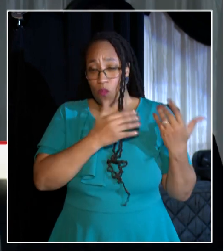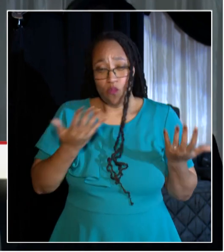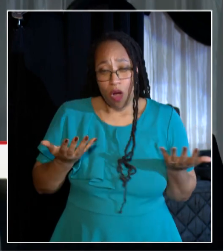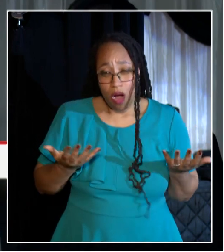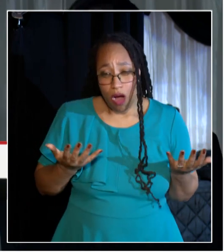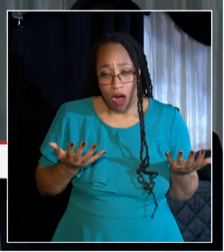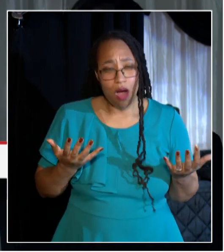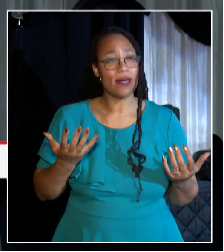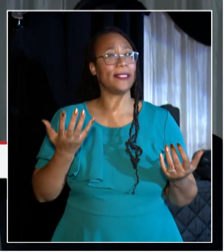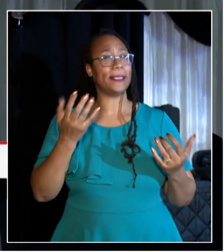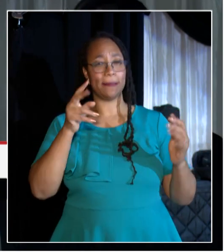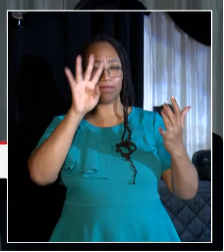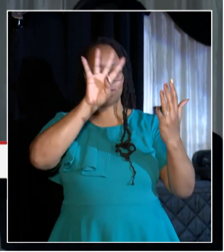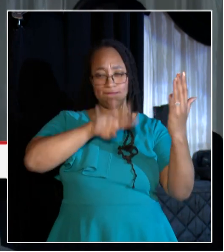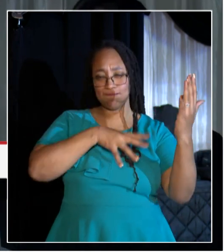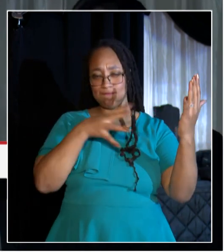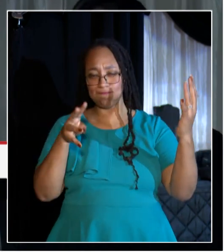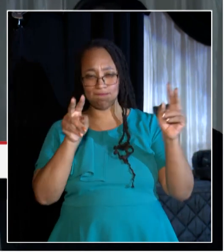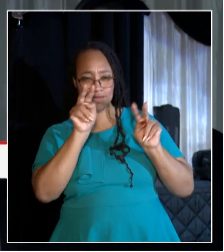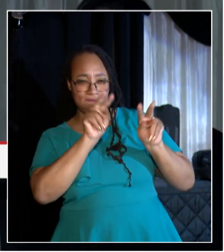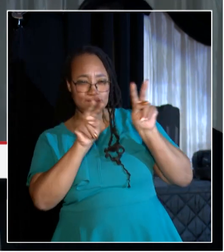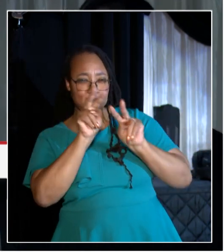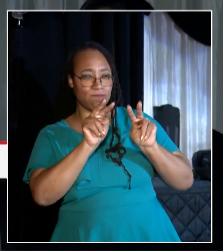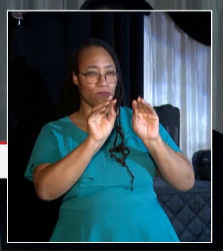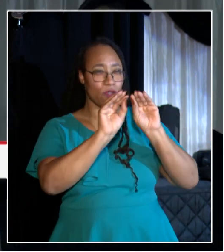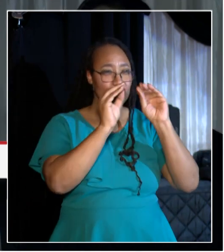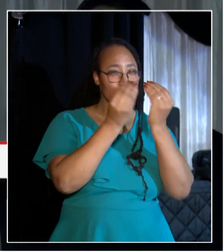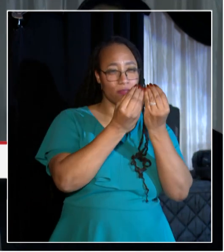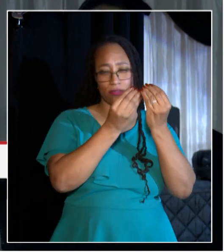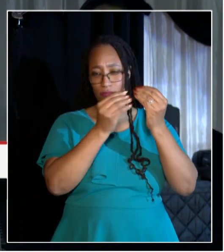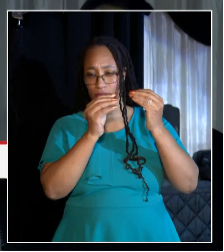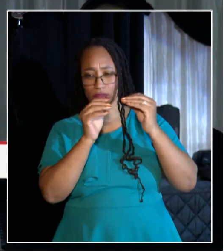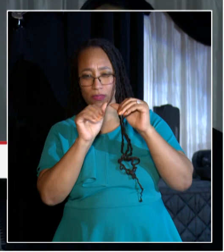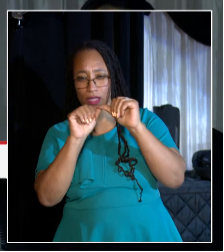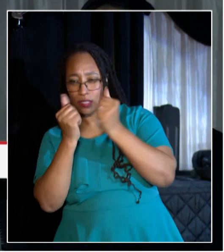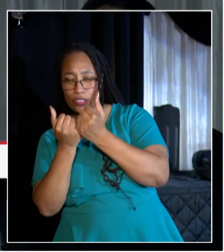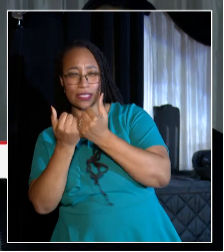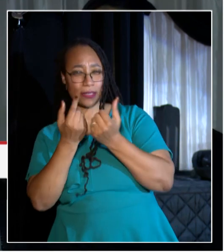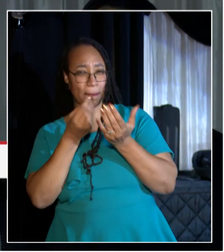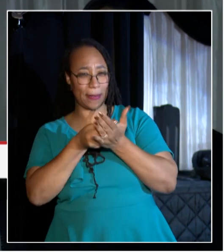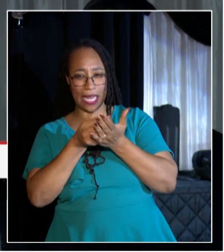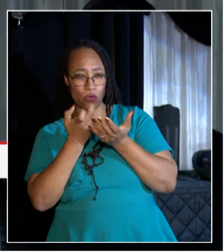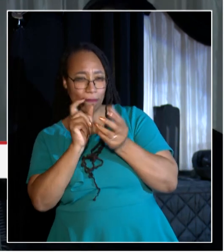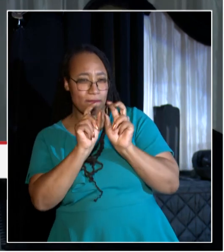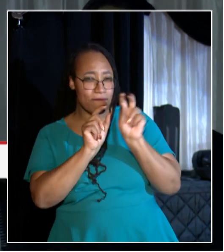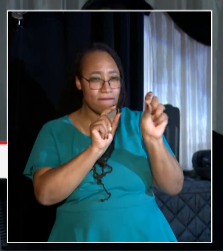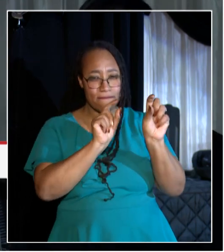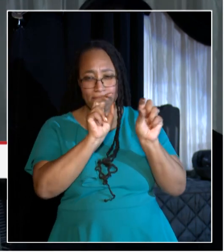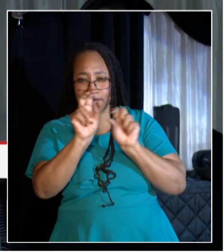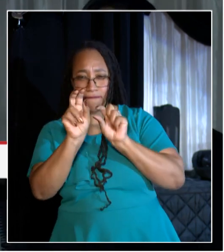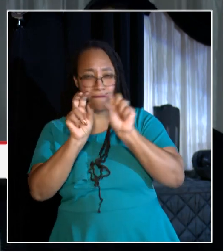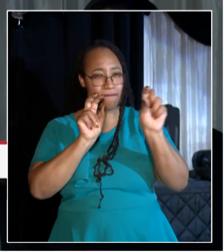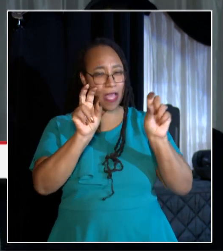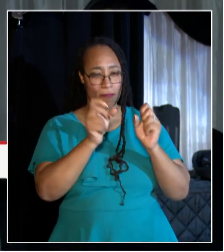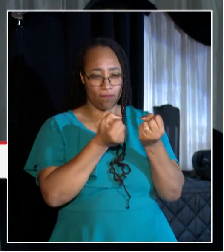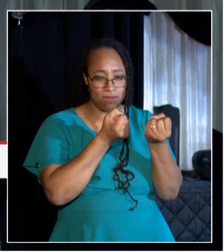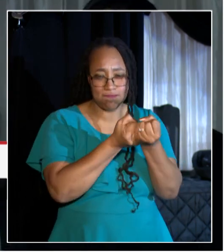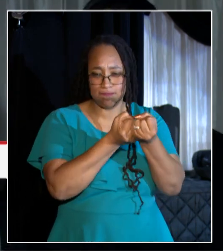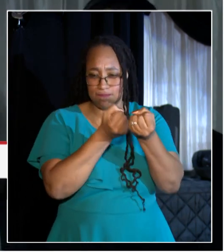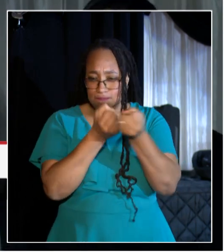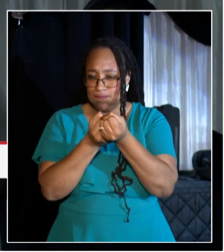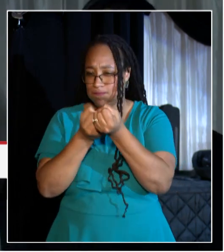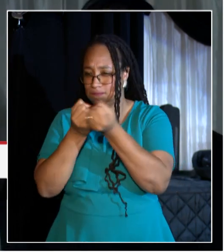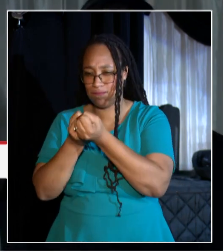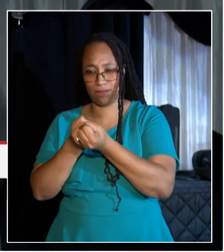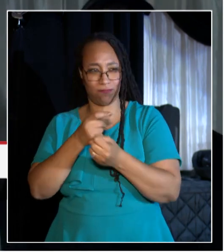our investments, programs, and initiative with a racial equity lens. You've heard me say many